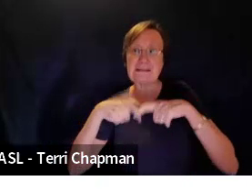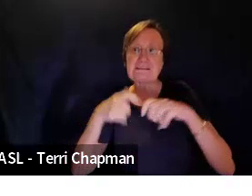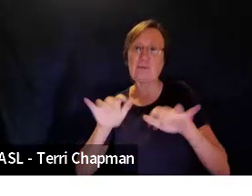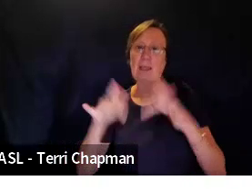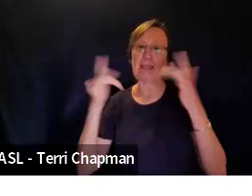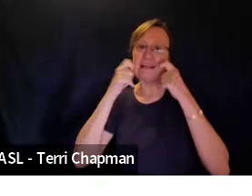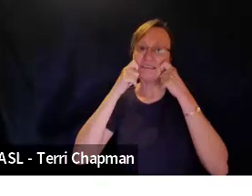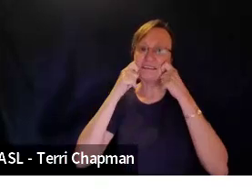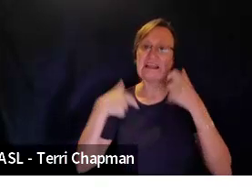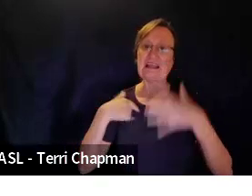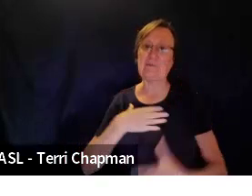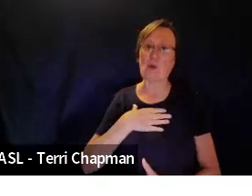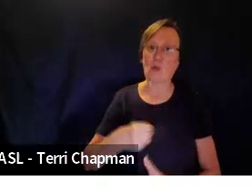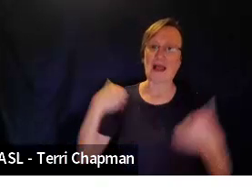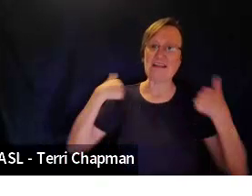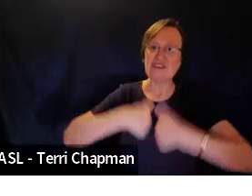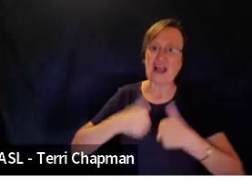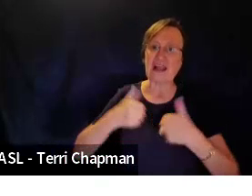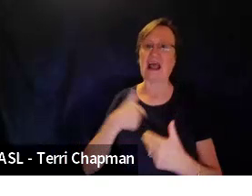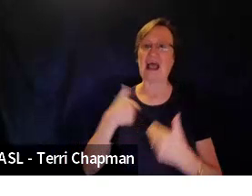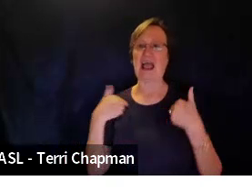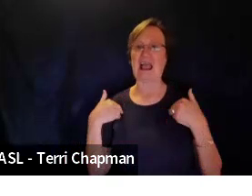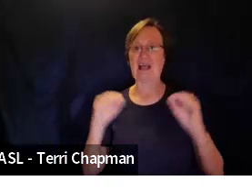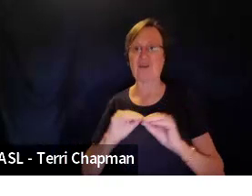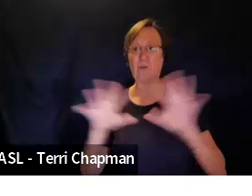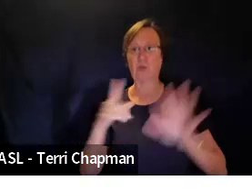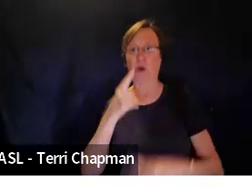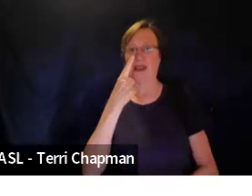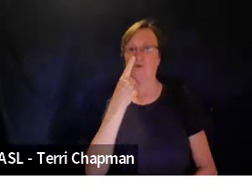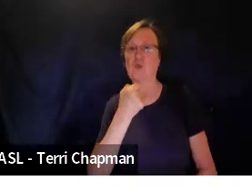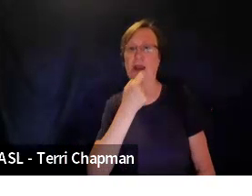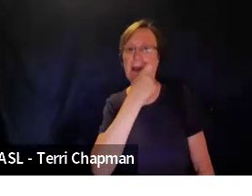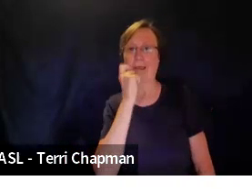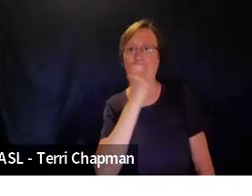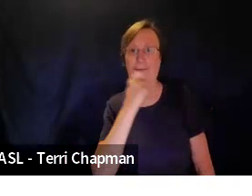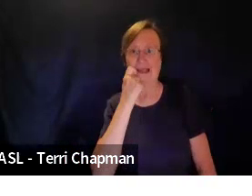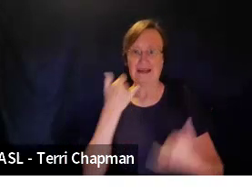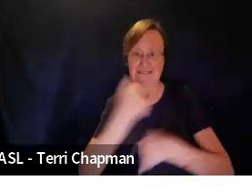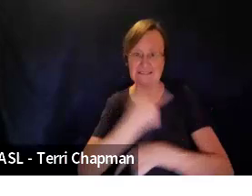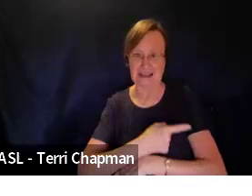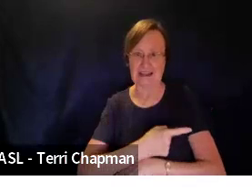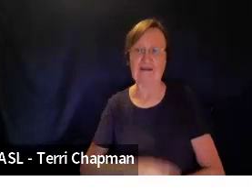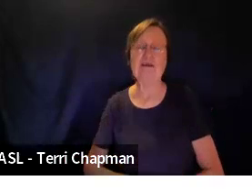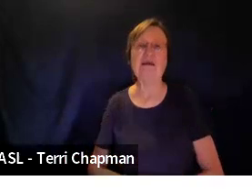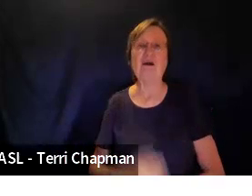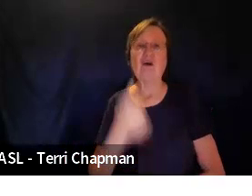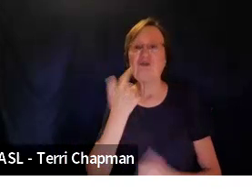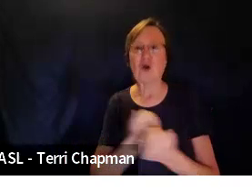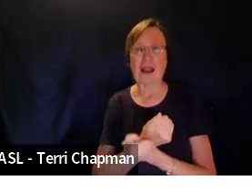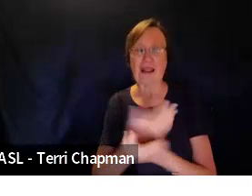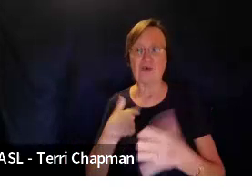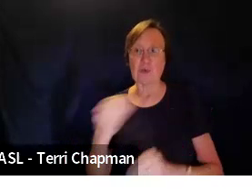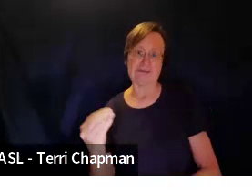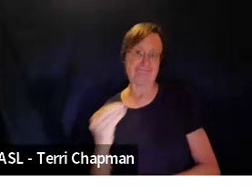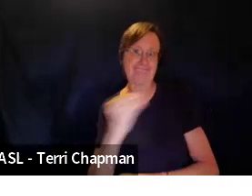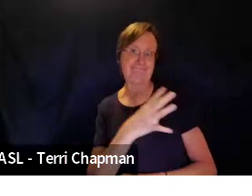wearing a white jacket and I have on bright red lipstick today. So for everyone, we put up this slide just